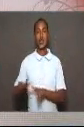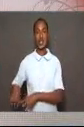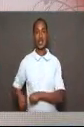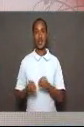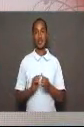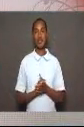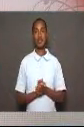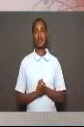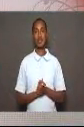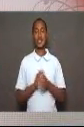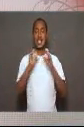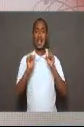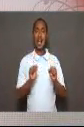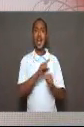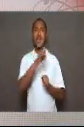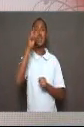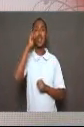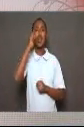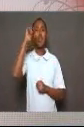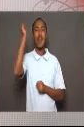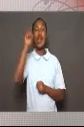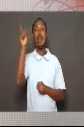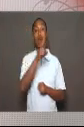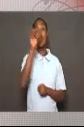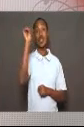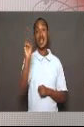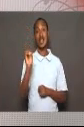Students, can you think of any peroxides?